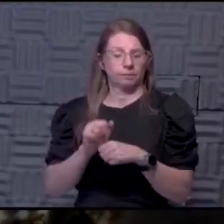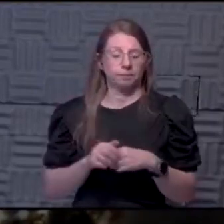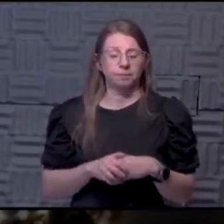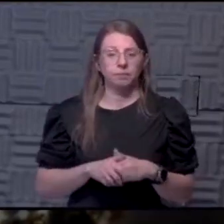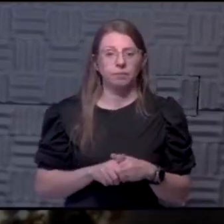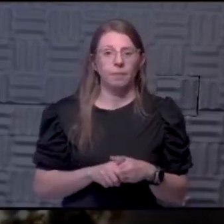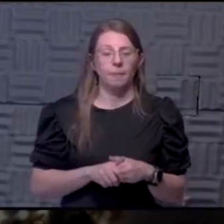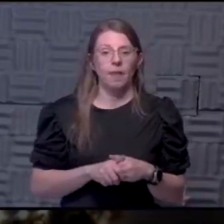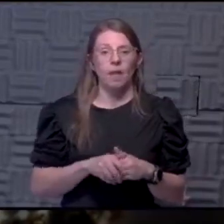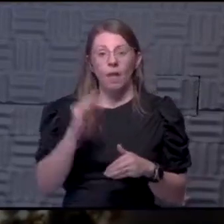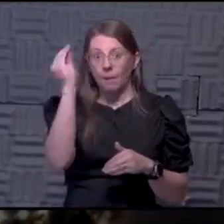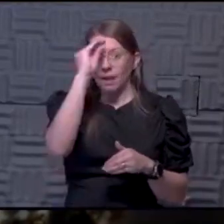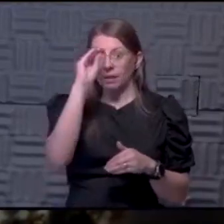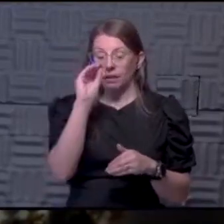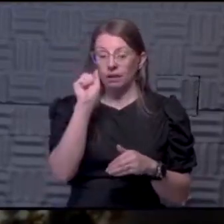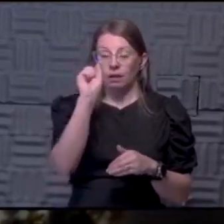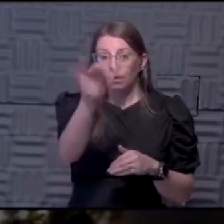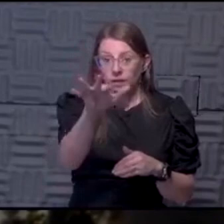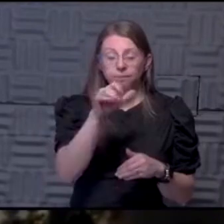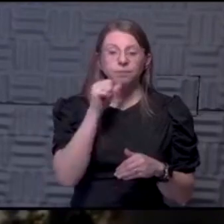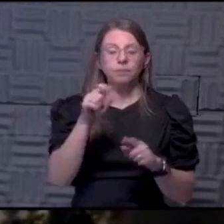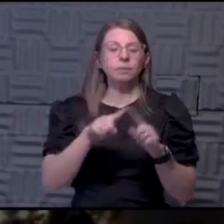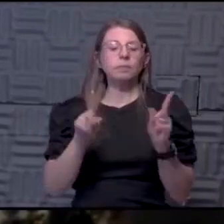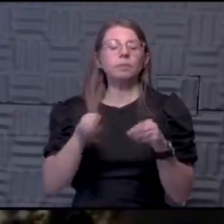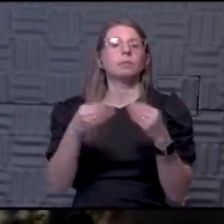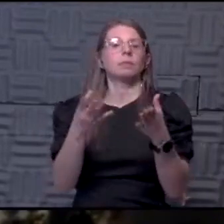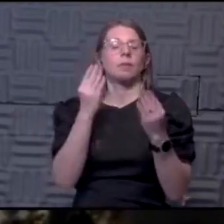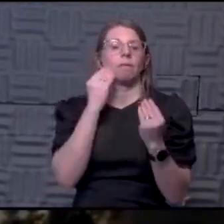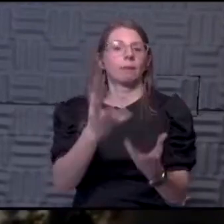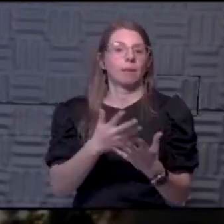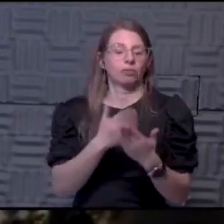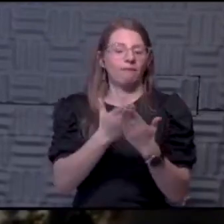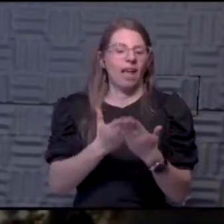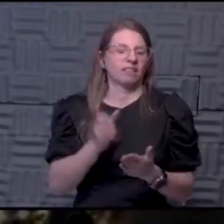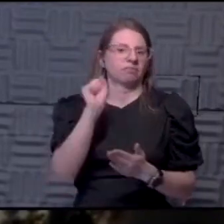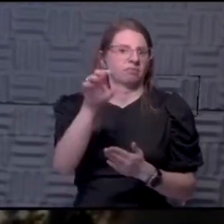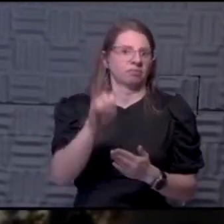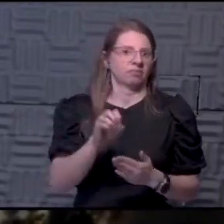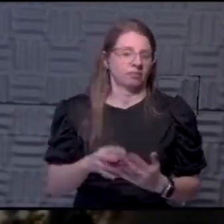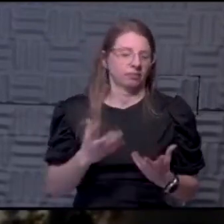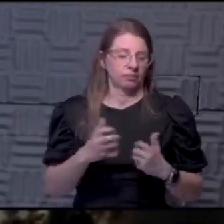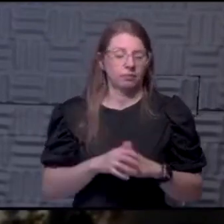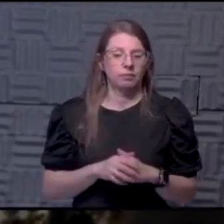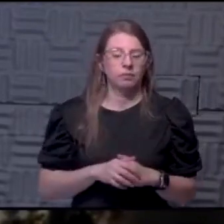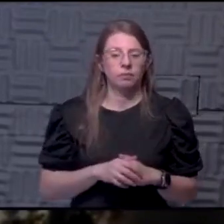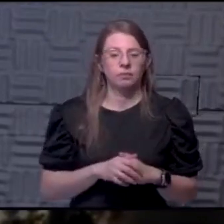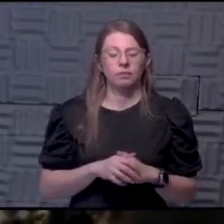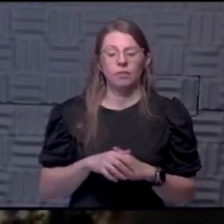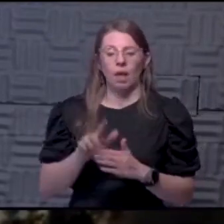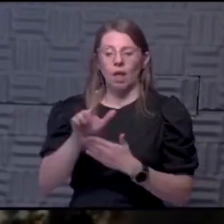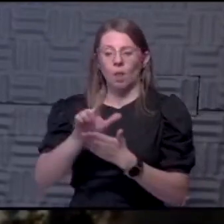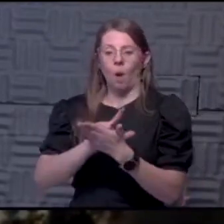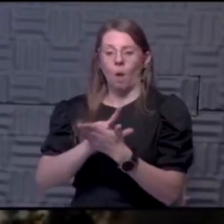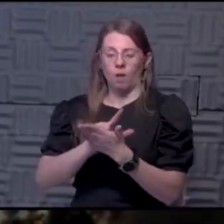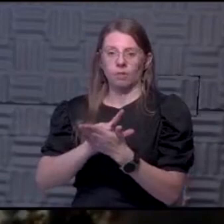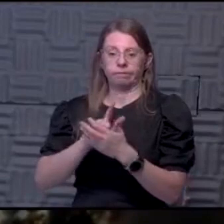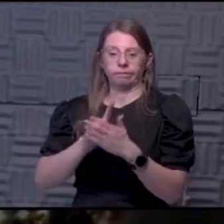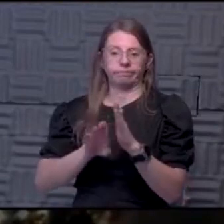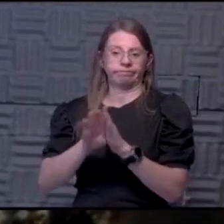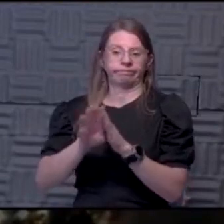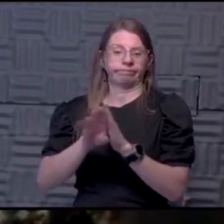not to render an opinion so much as just as to provide information and facts. And there's a body of law that will come out of this,